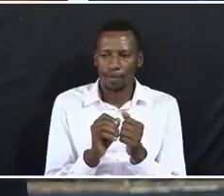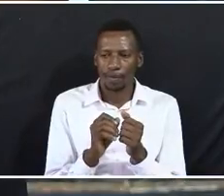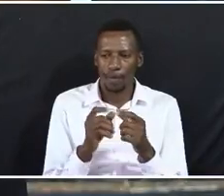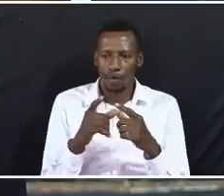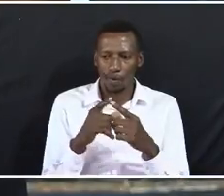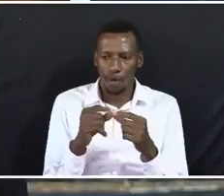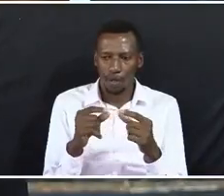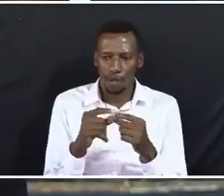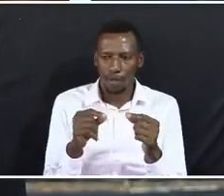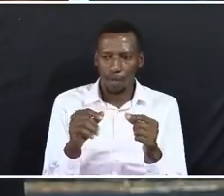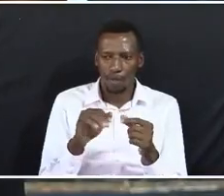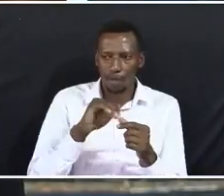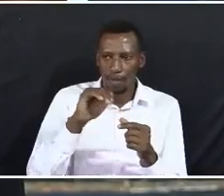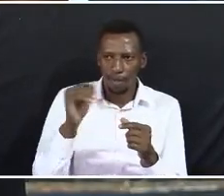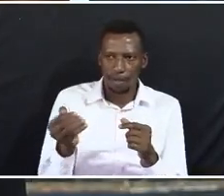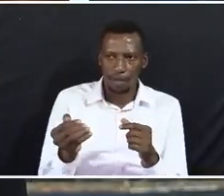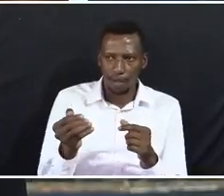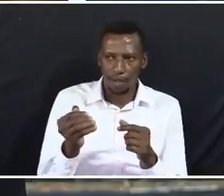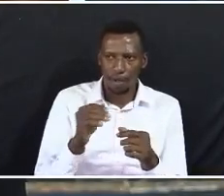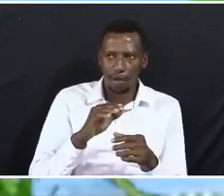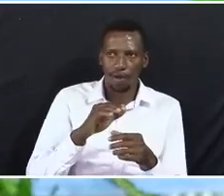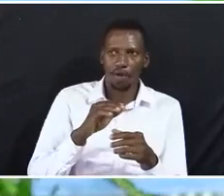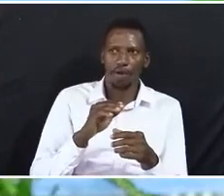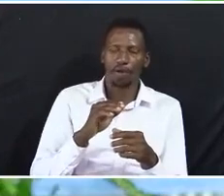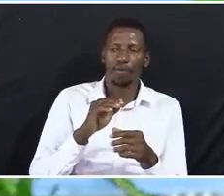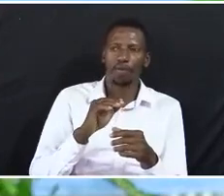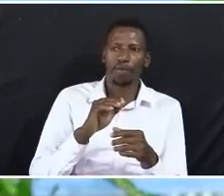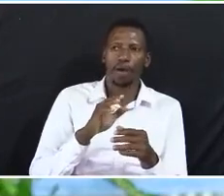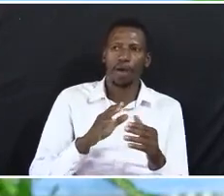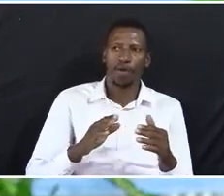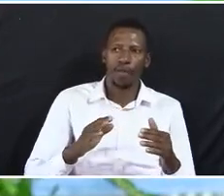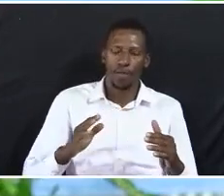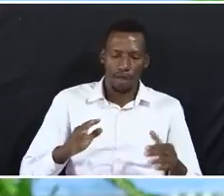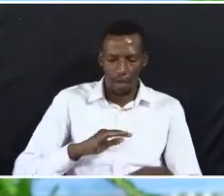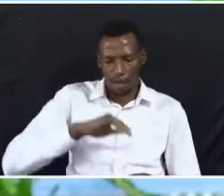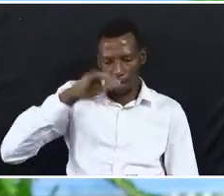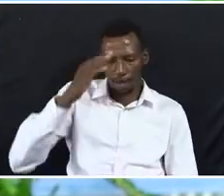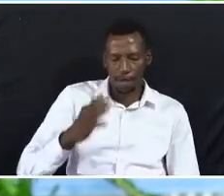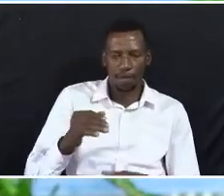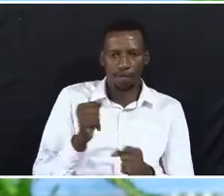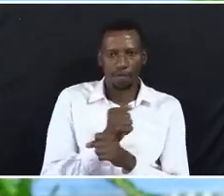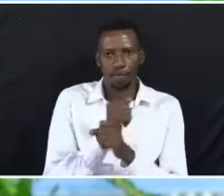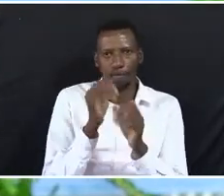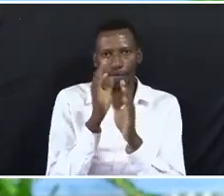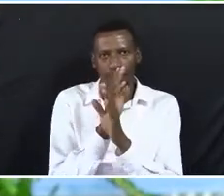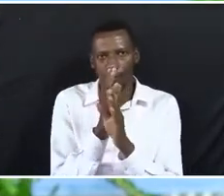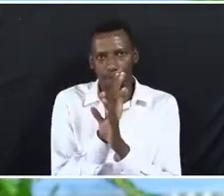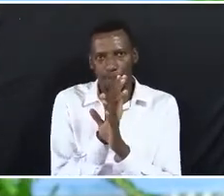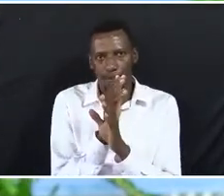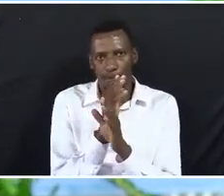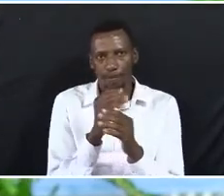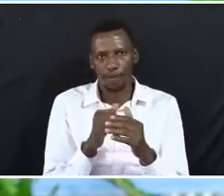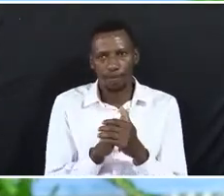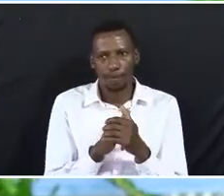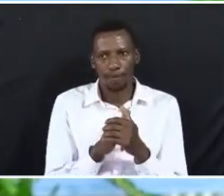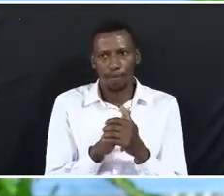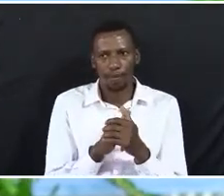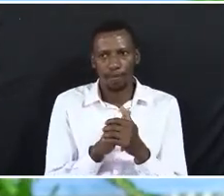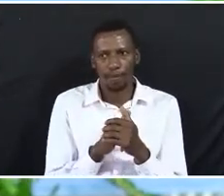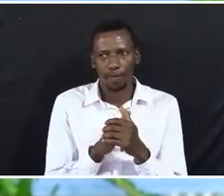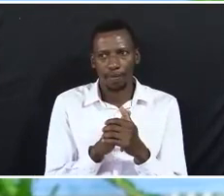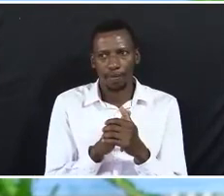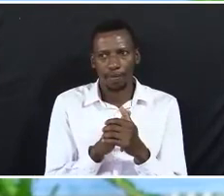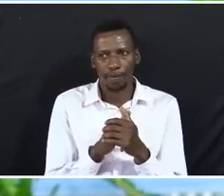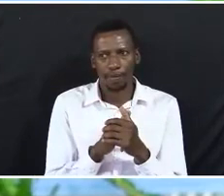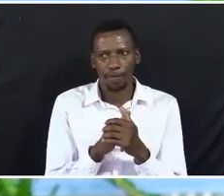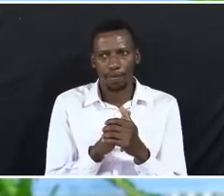a city on the hill cannot be hidden. Matthew 5:15, it says neither do people light a lamp and put it under a bowl. Instead they put